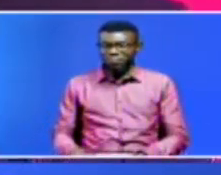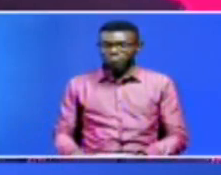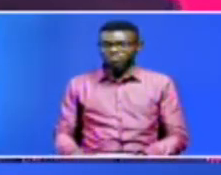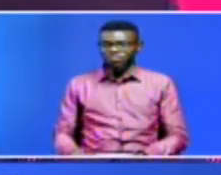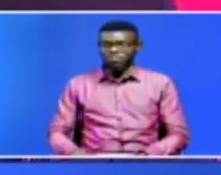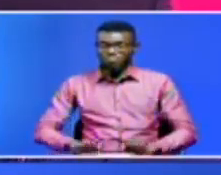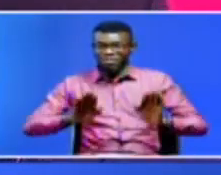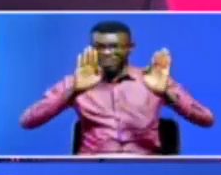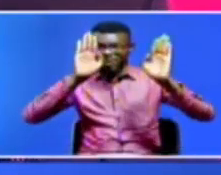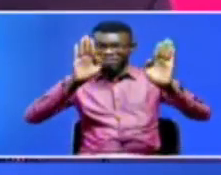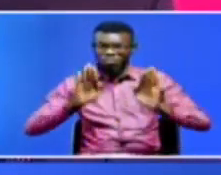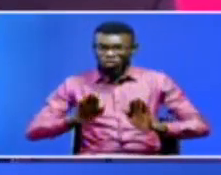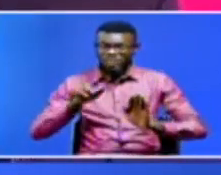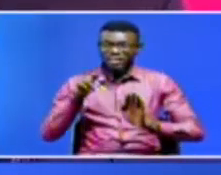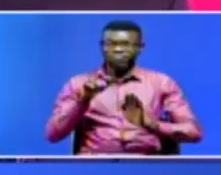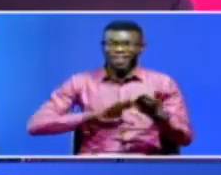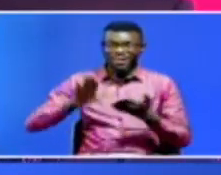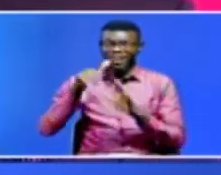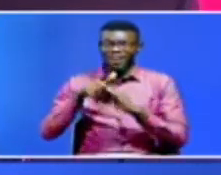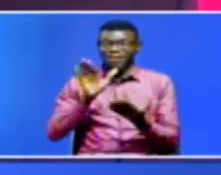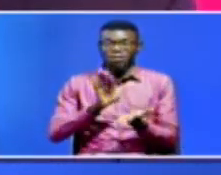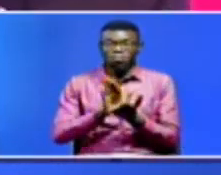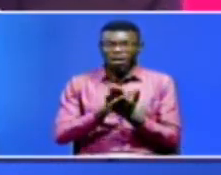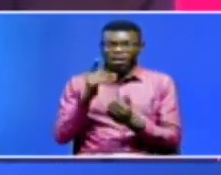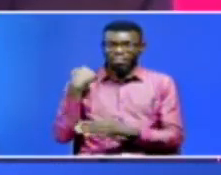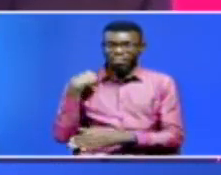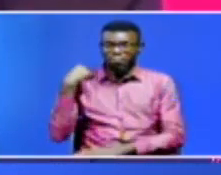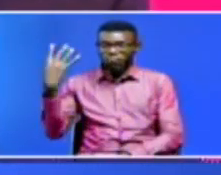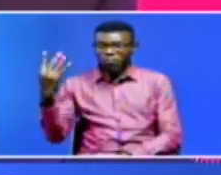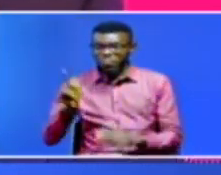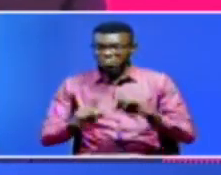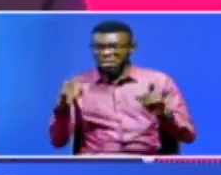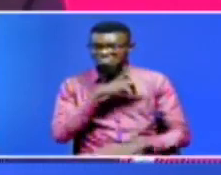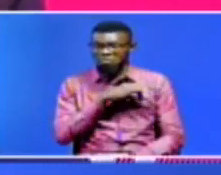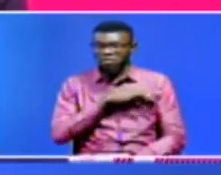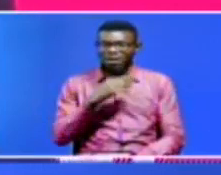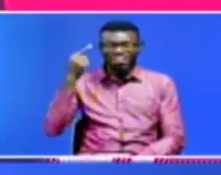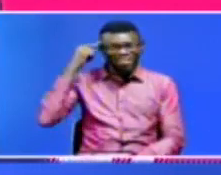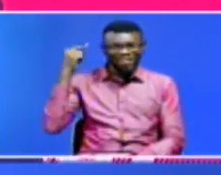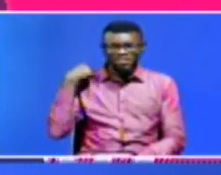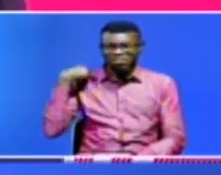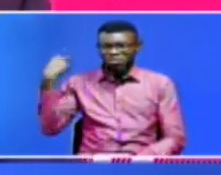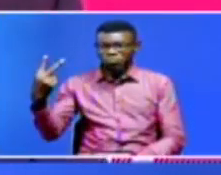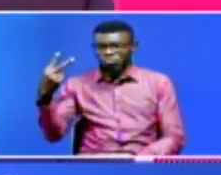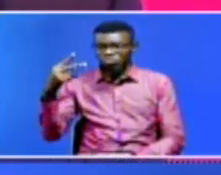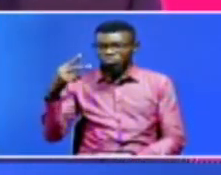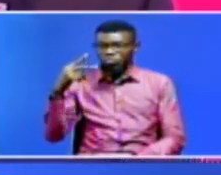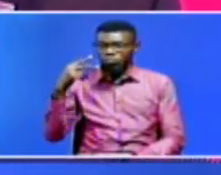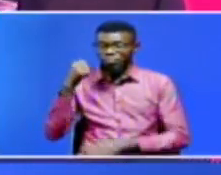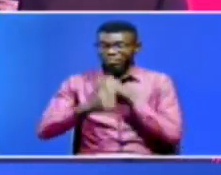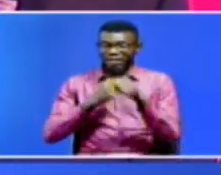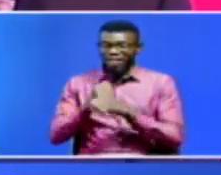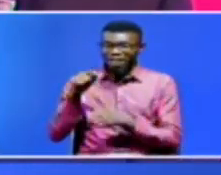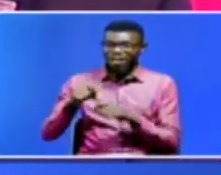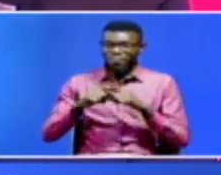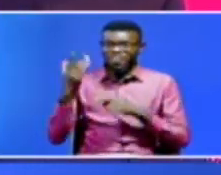of our banking sector stock. Currently ranked fourth, but in terms of returns, I think it's ranked second this year. But last year,